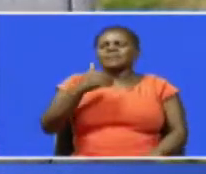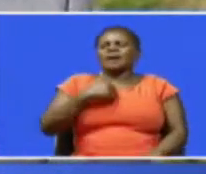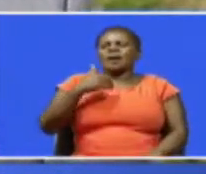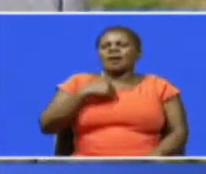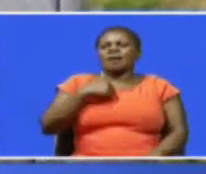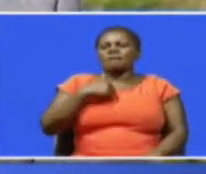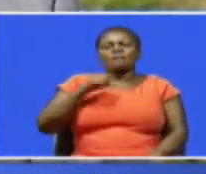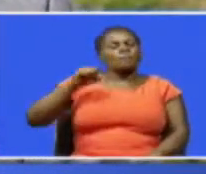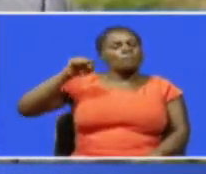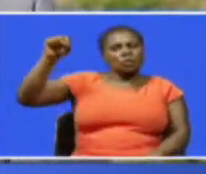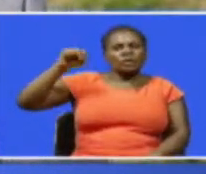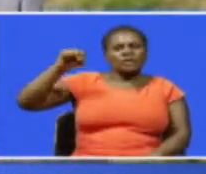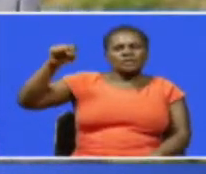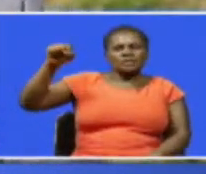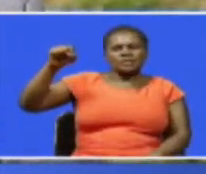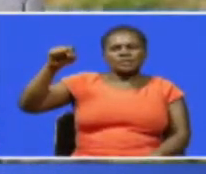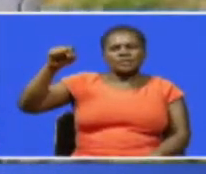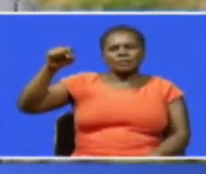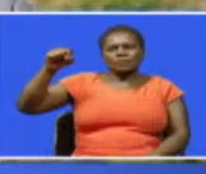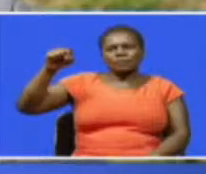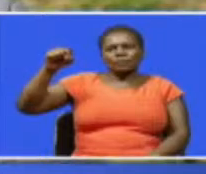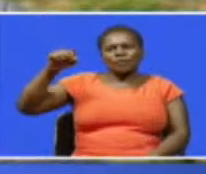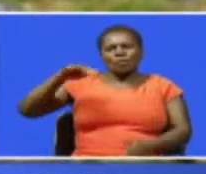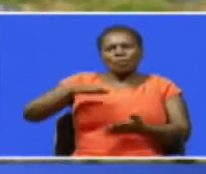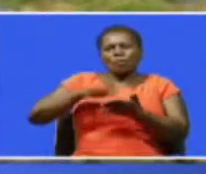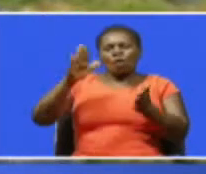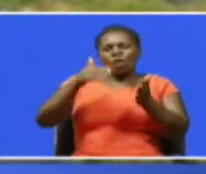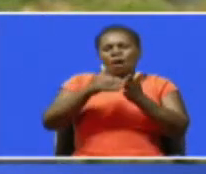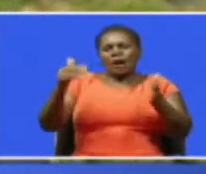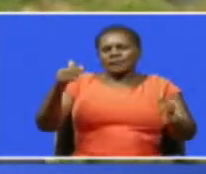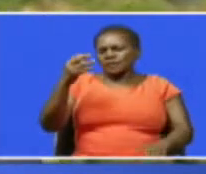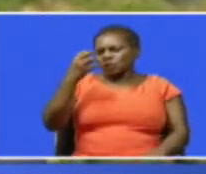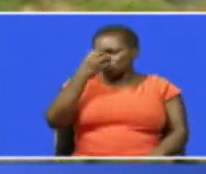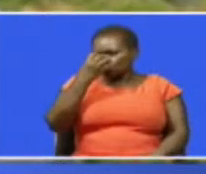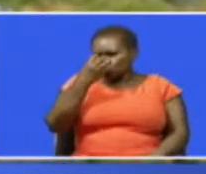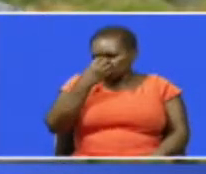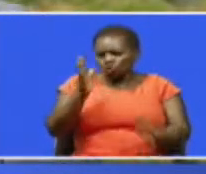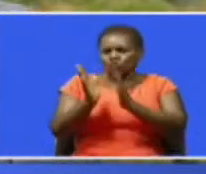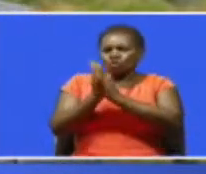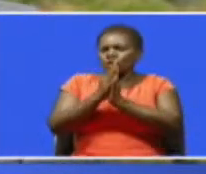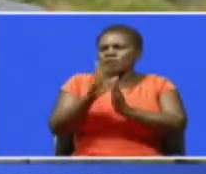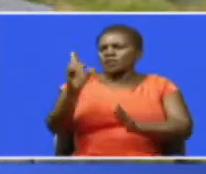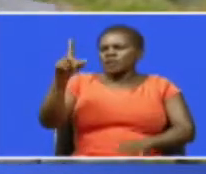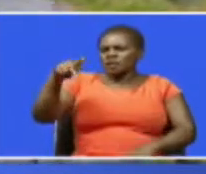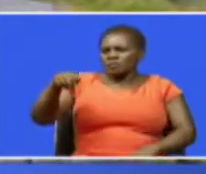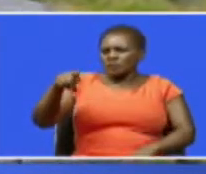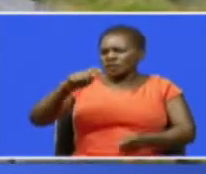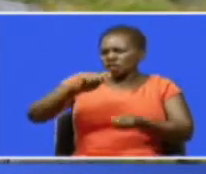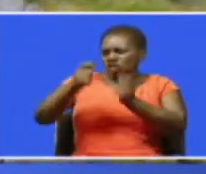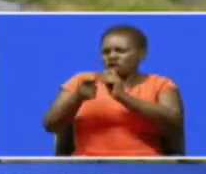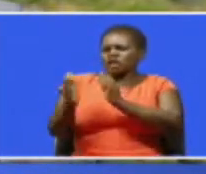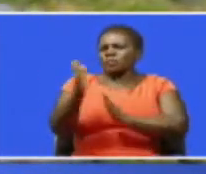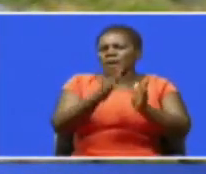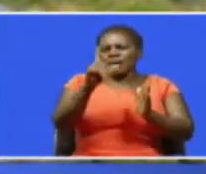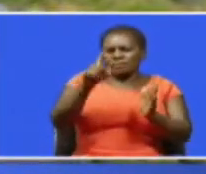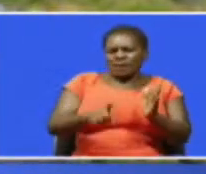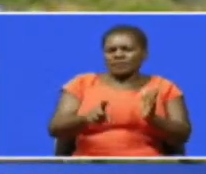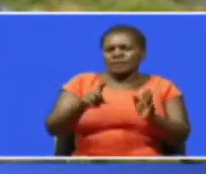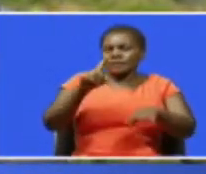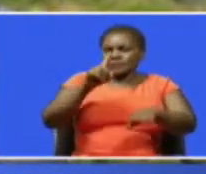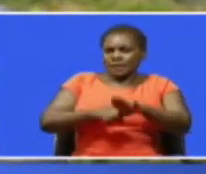the murky world of politics. But with a growing anti-Ruto rhetoric, the DP no doubt has to review his strategies as the